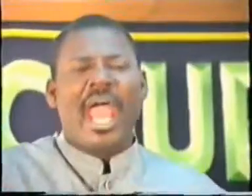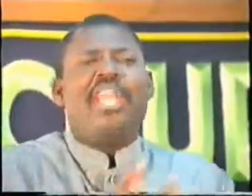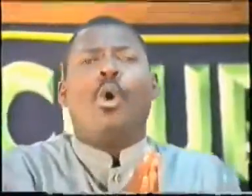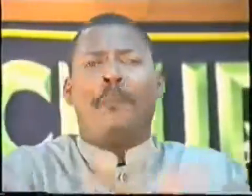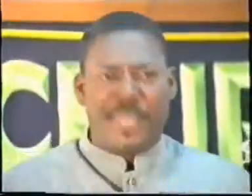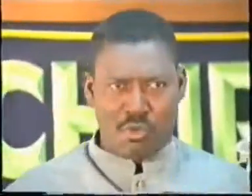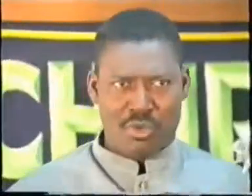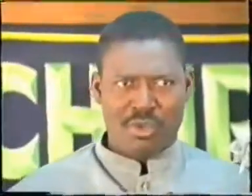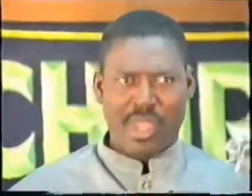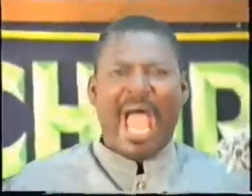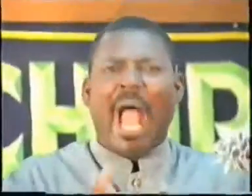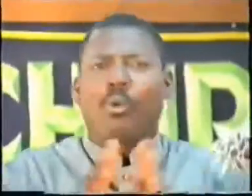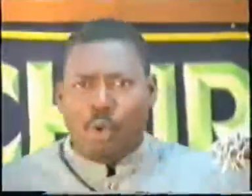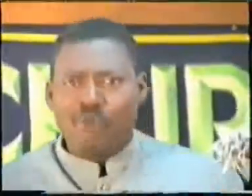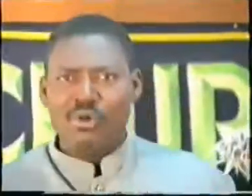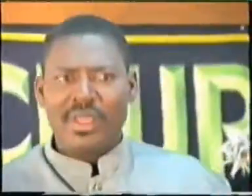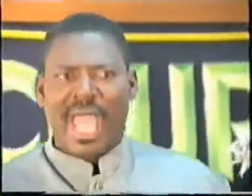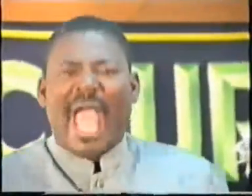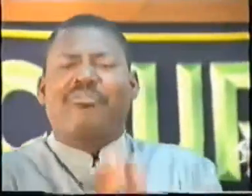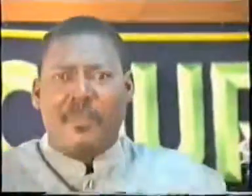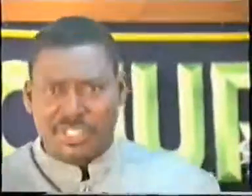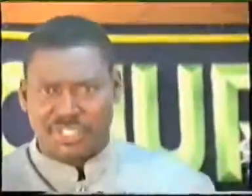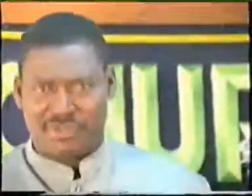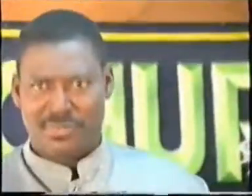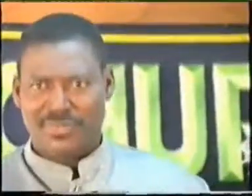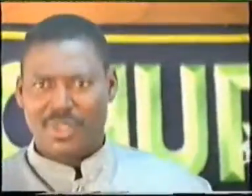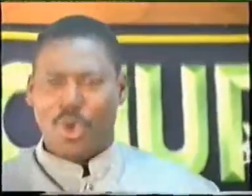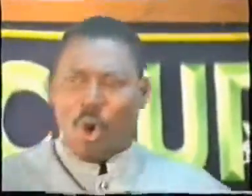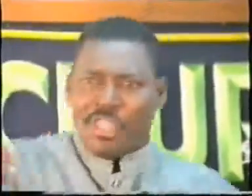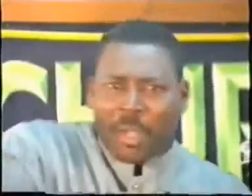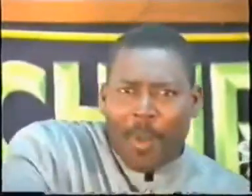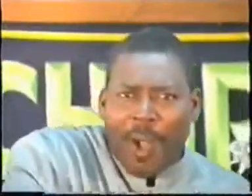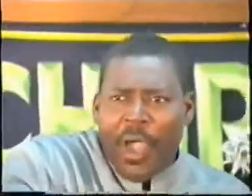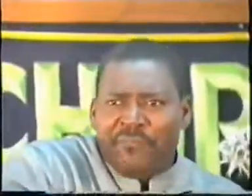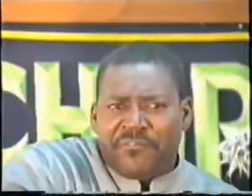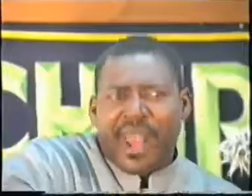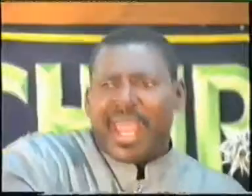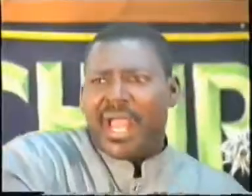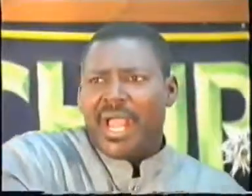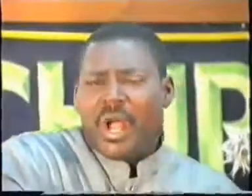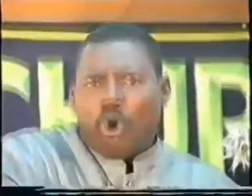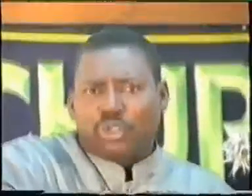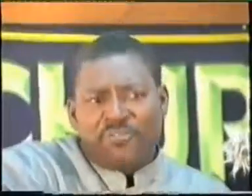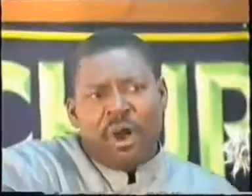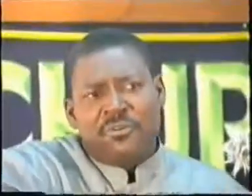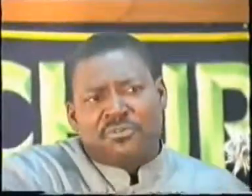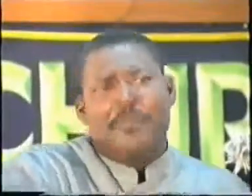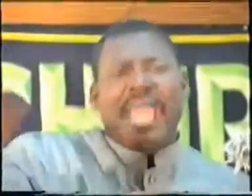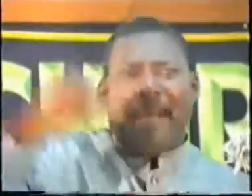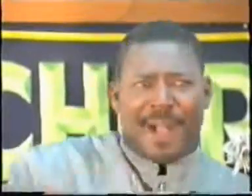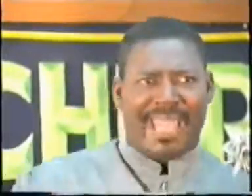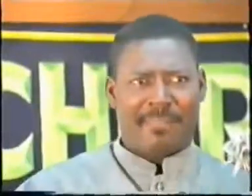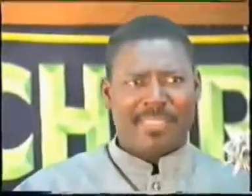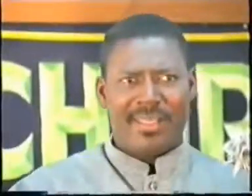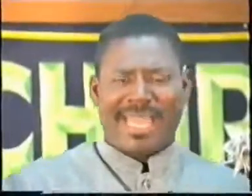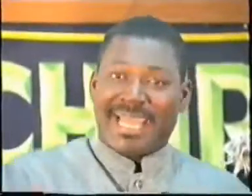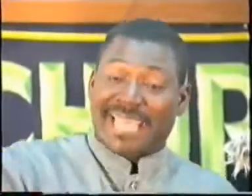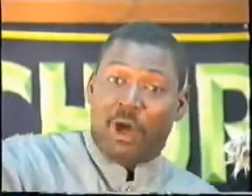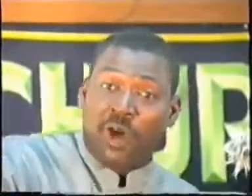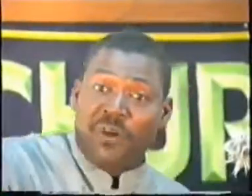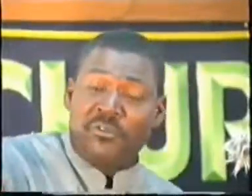so asofudie no eni ho bio. Egu etwa munti no onyankopon afrɛ osofo ofofro